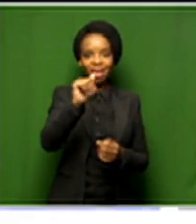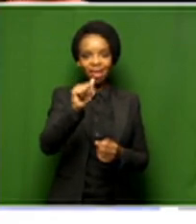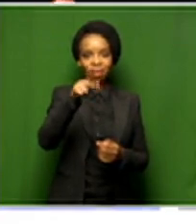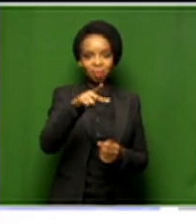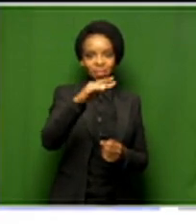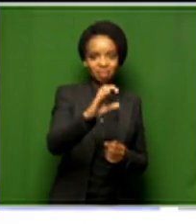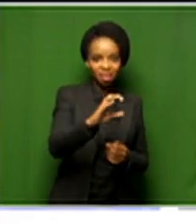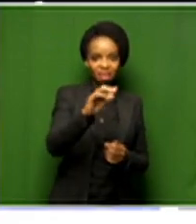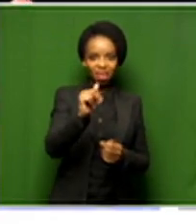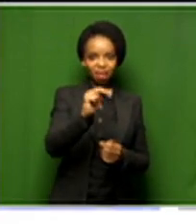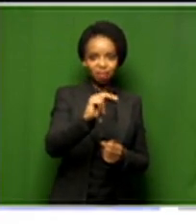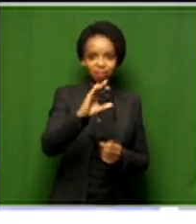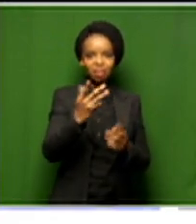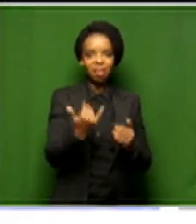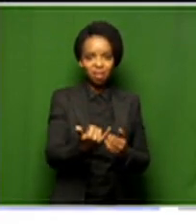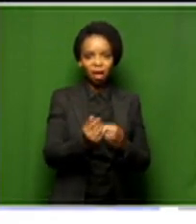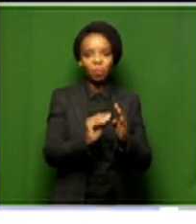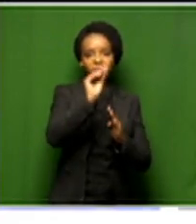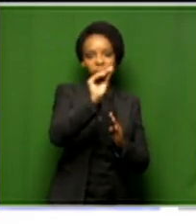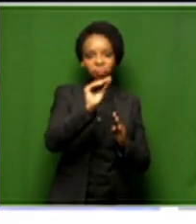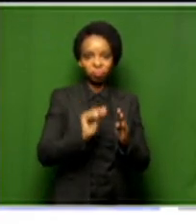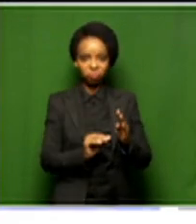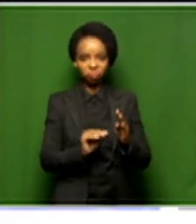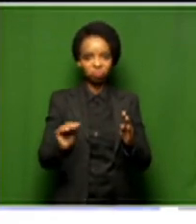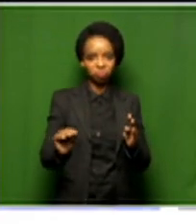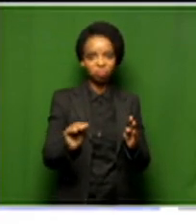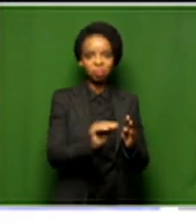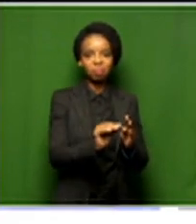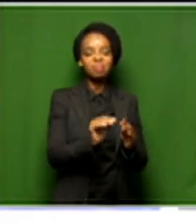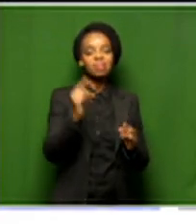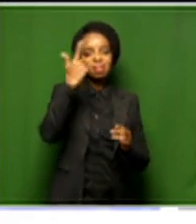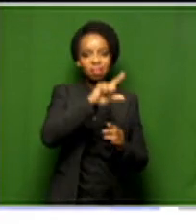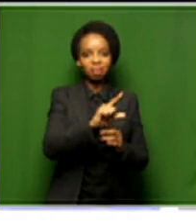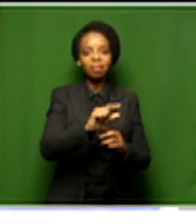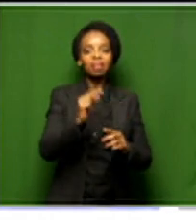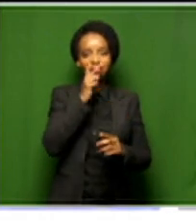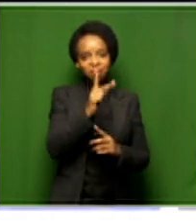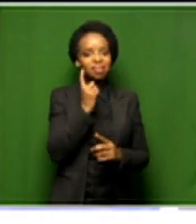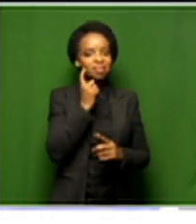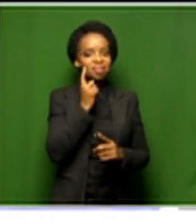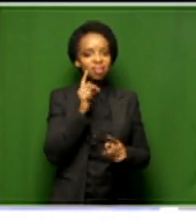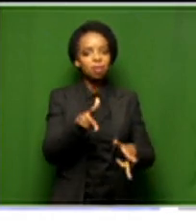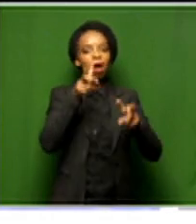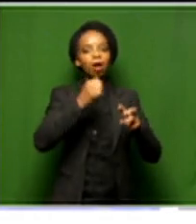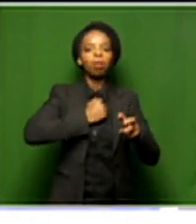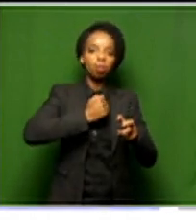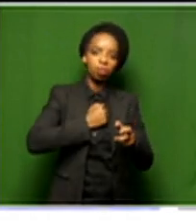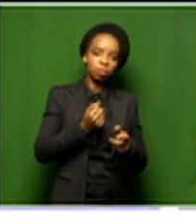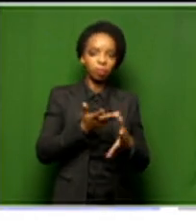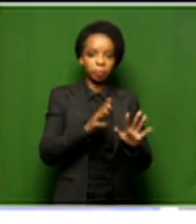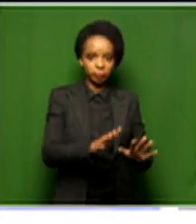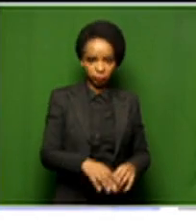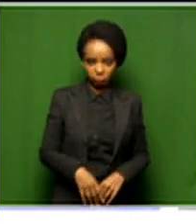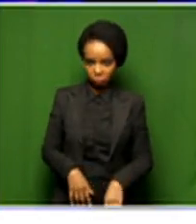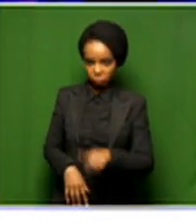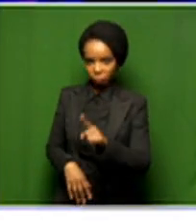They are separated quite nicely, so you will be able to see the party that you want to vote for. Let's move on to having